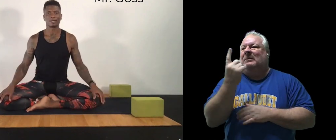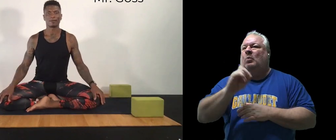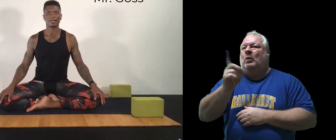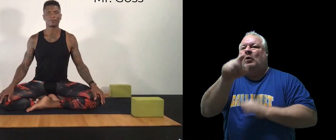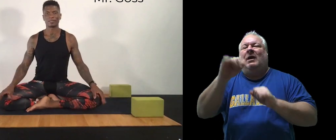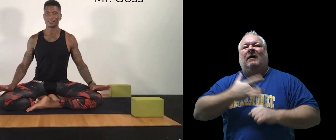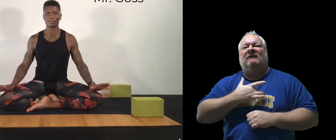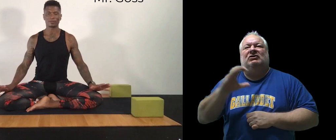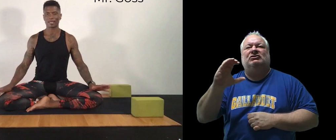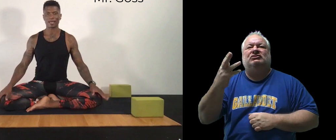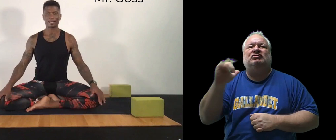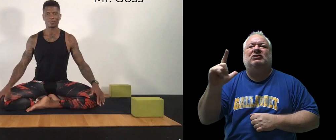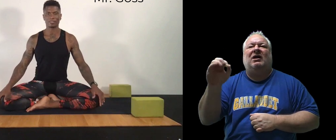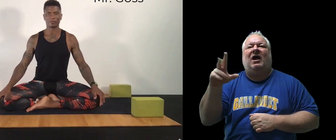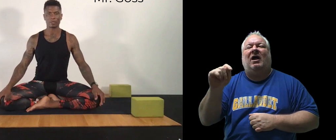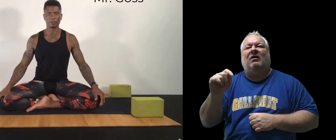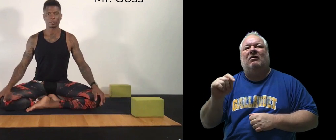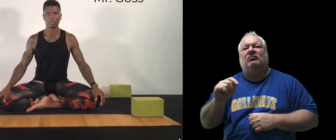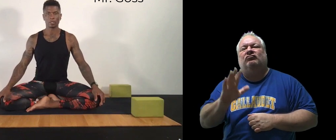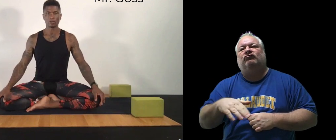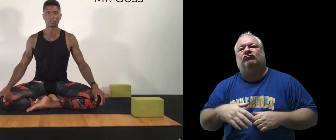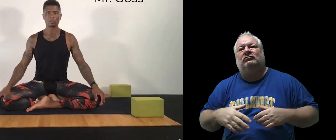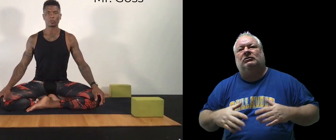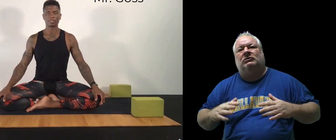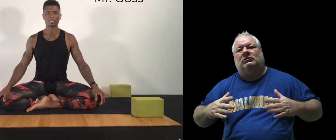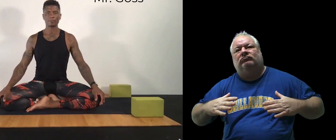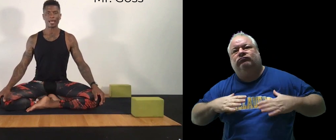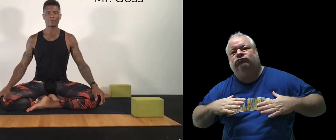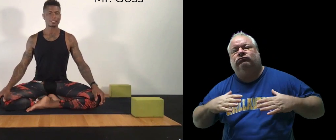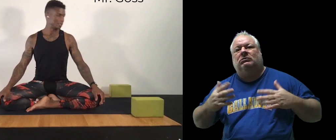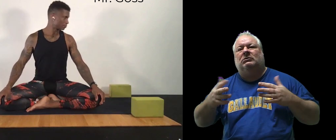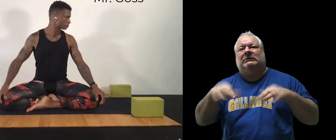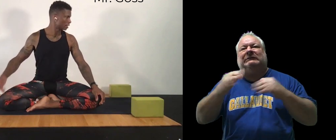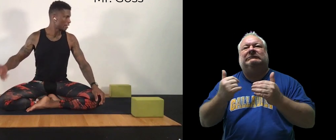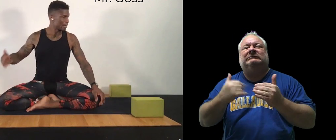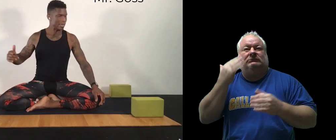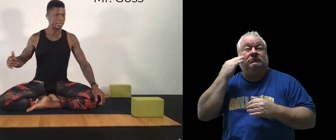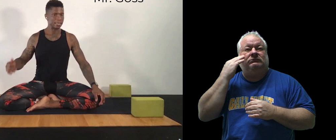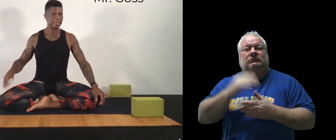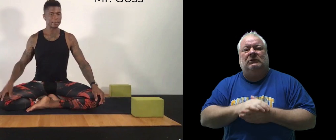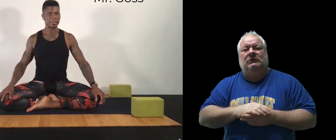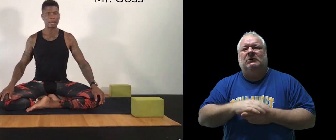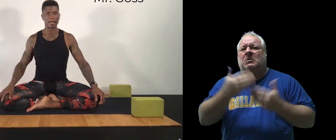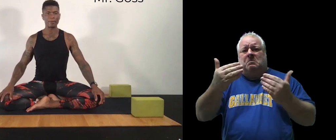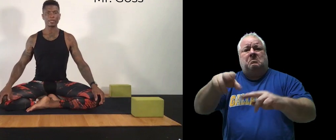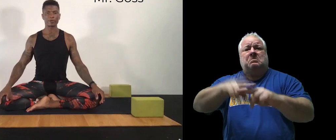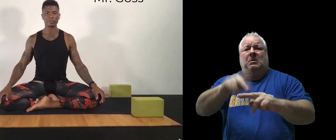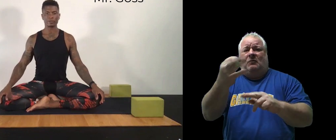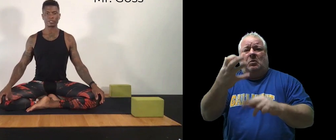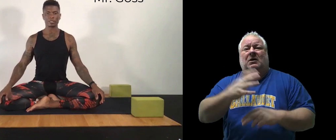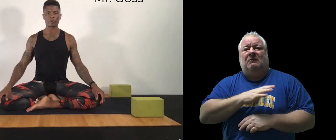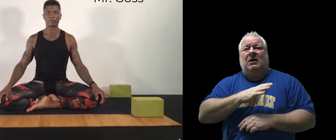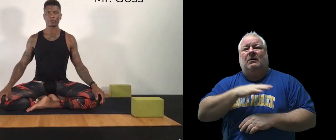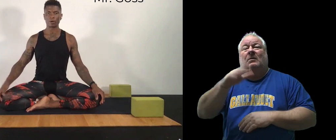out, right? When things are a little chaotic and busy around you. So let's come to have a seat. And I'm